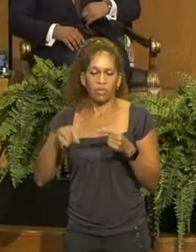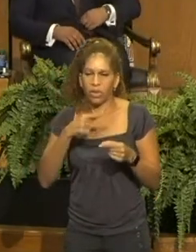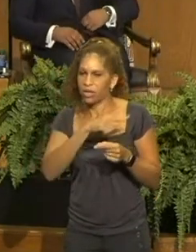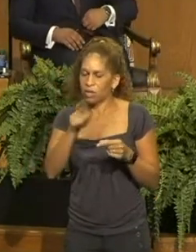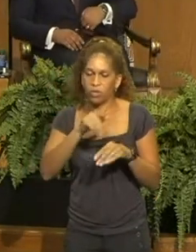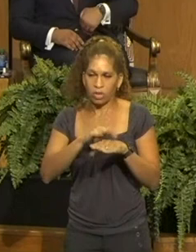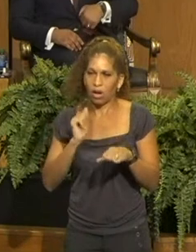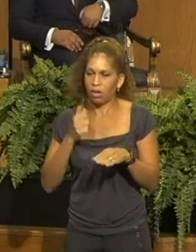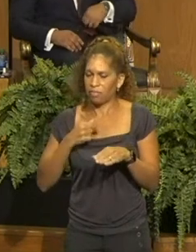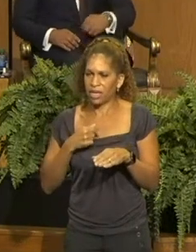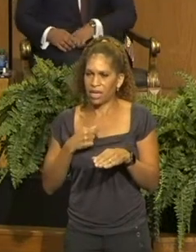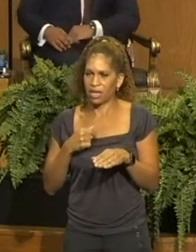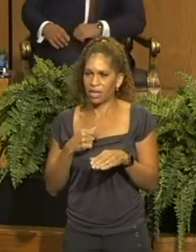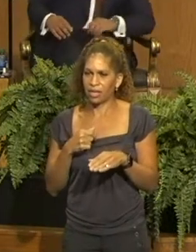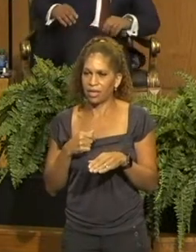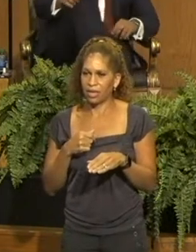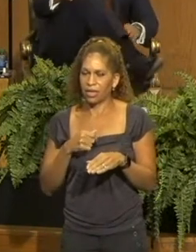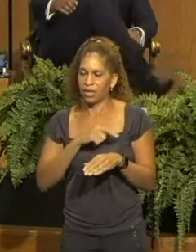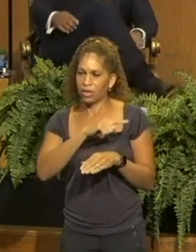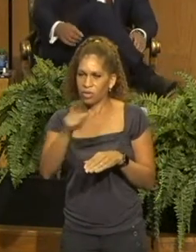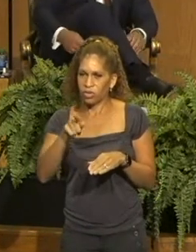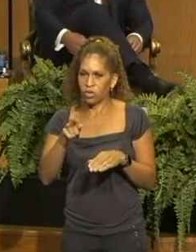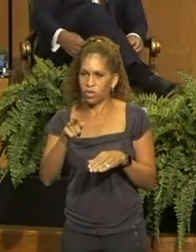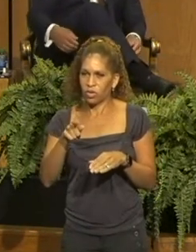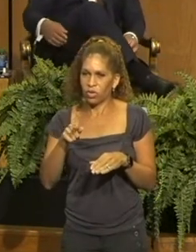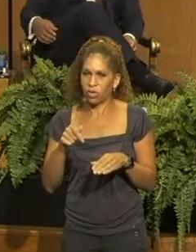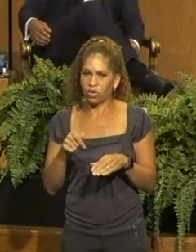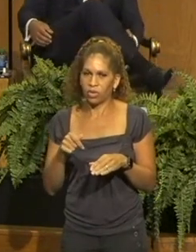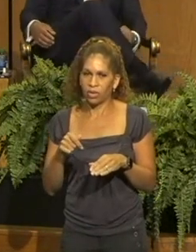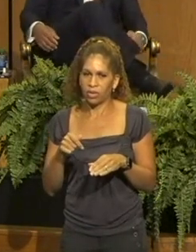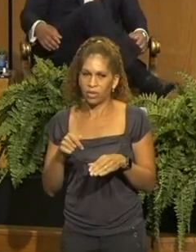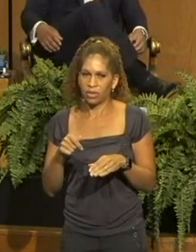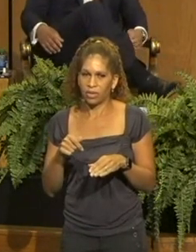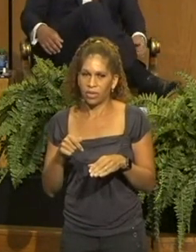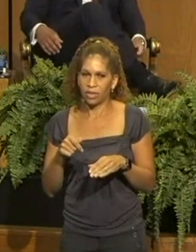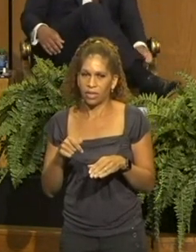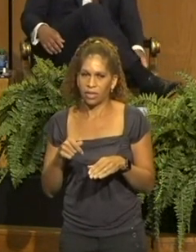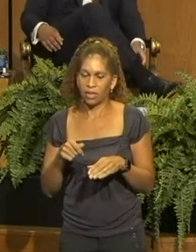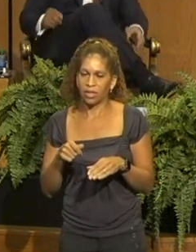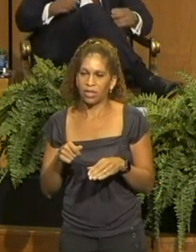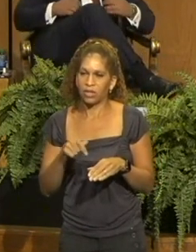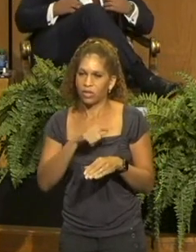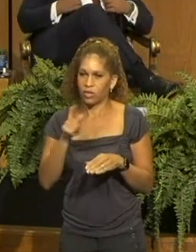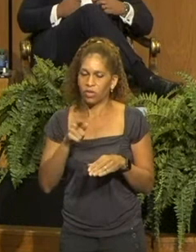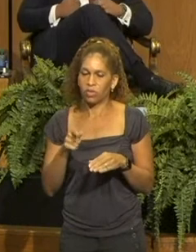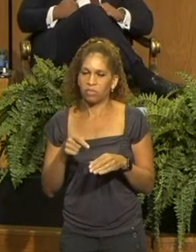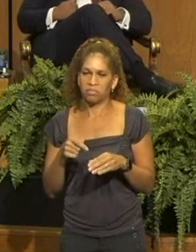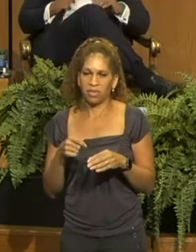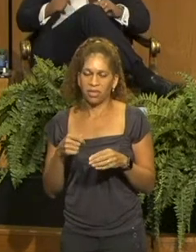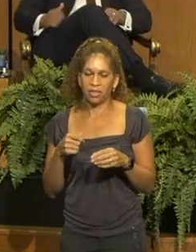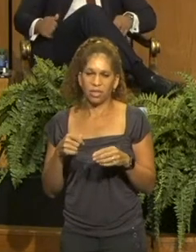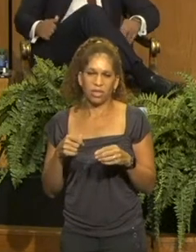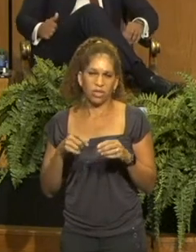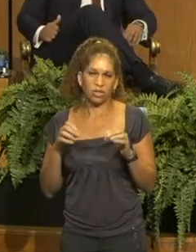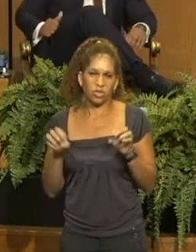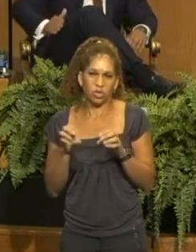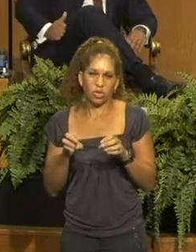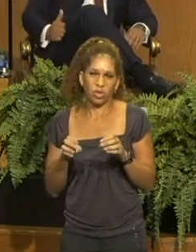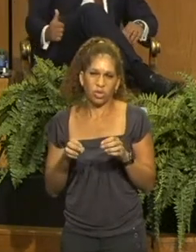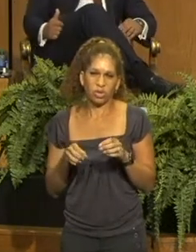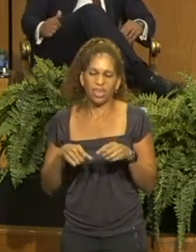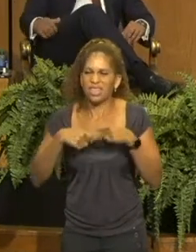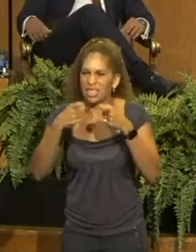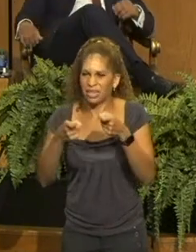to preach, you take the risk of putting treasure in trash. Treasure in an